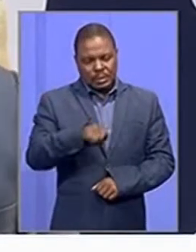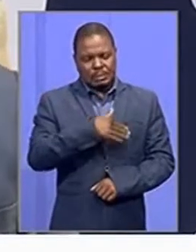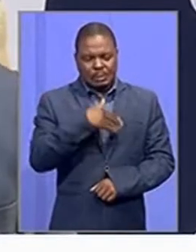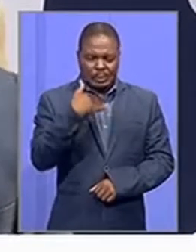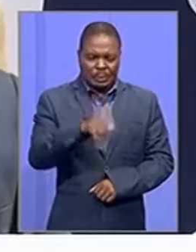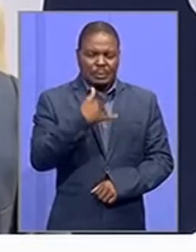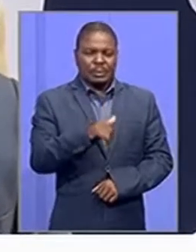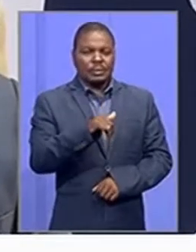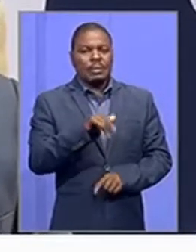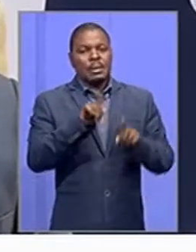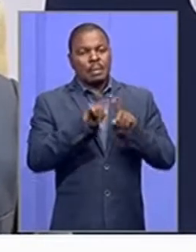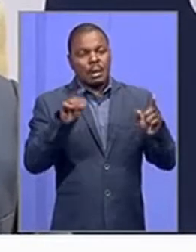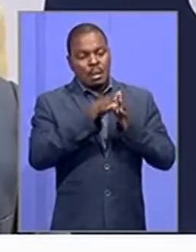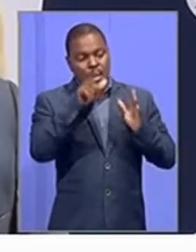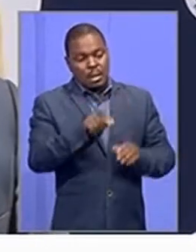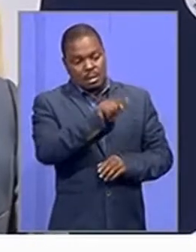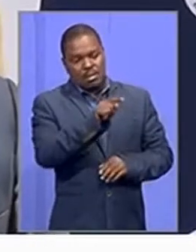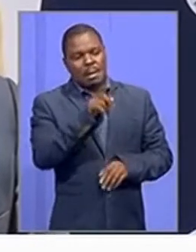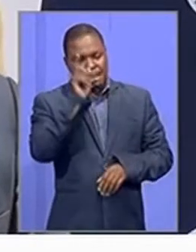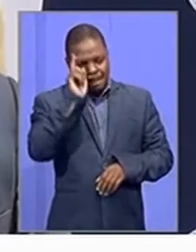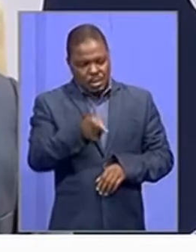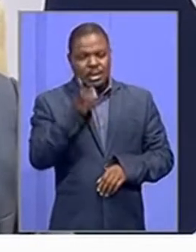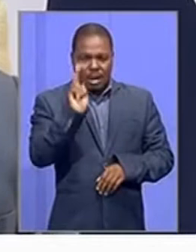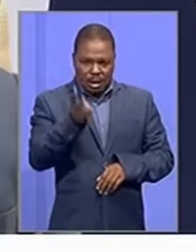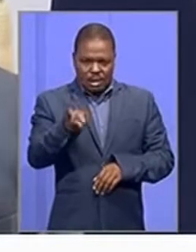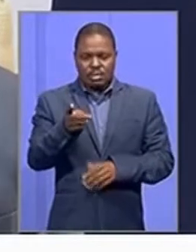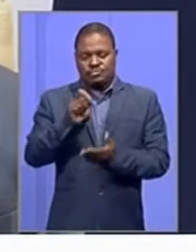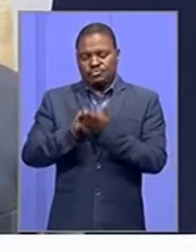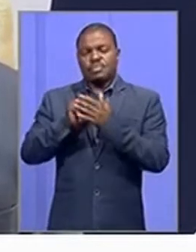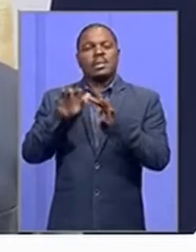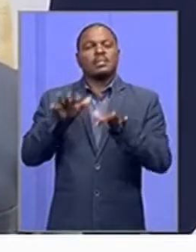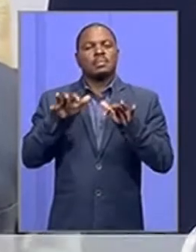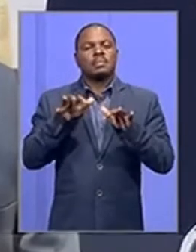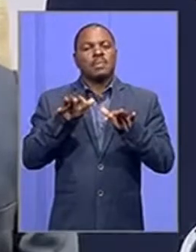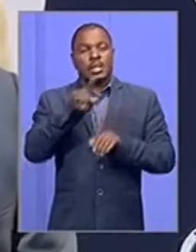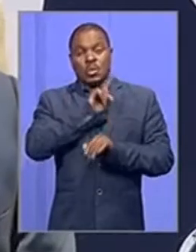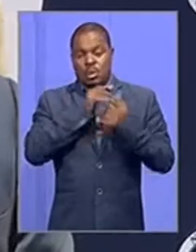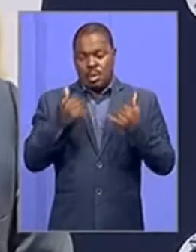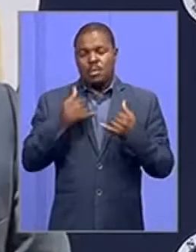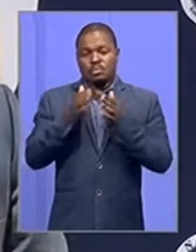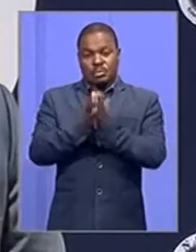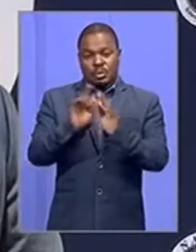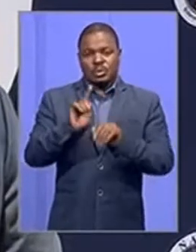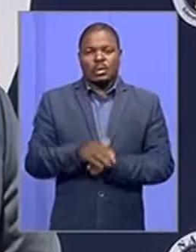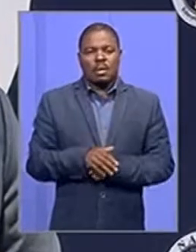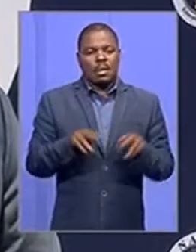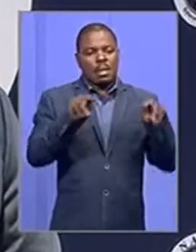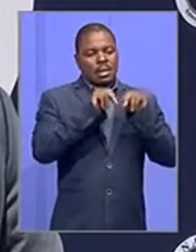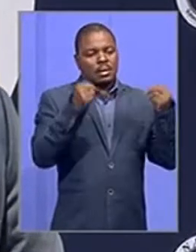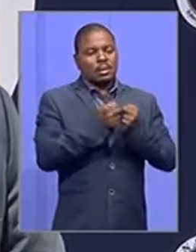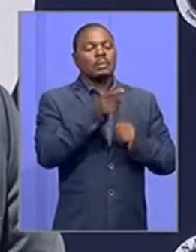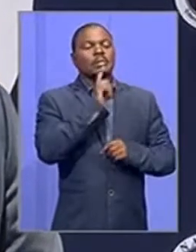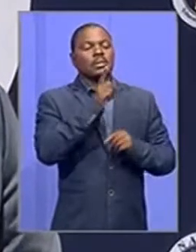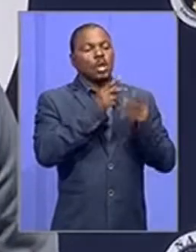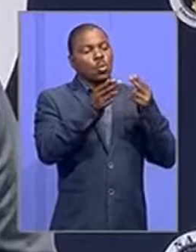be, that the learners will have to go and write examination again. Hence, we are making a call that all the members of the National Teachers